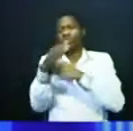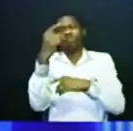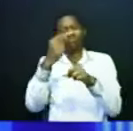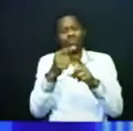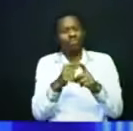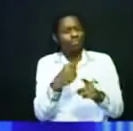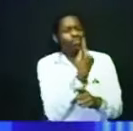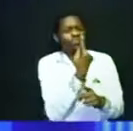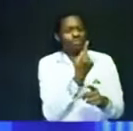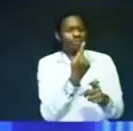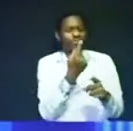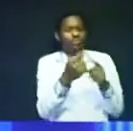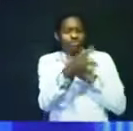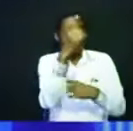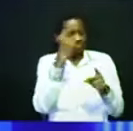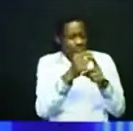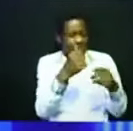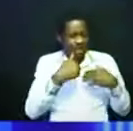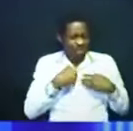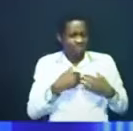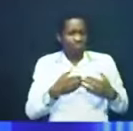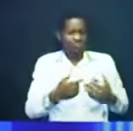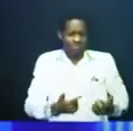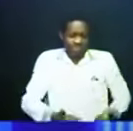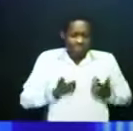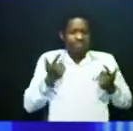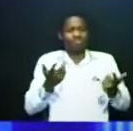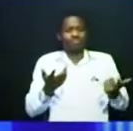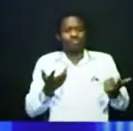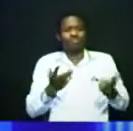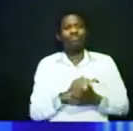There's no word out there.